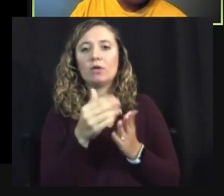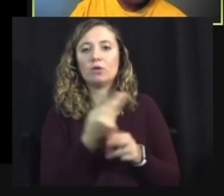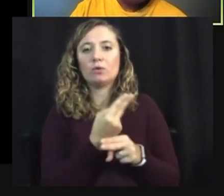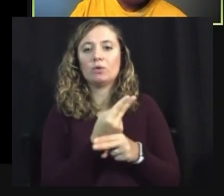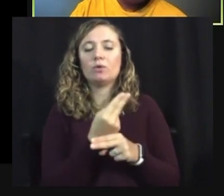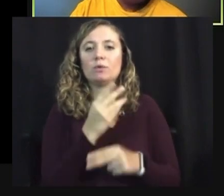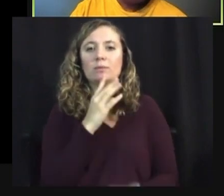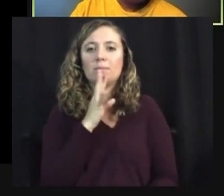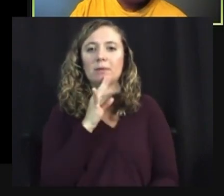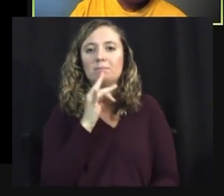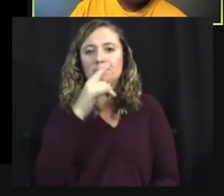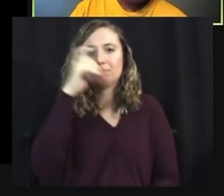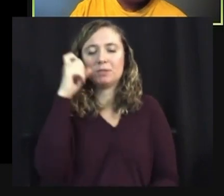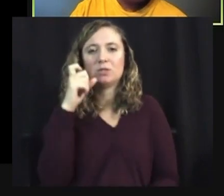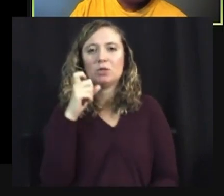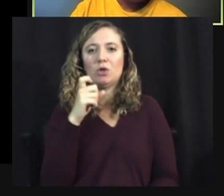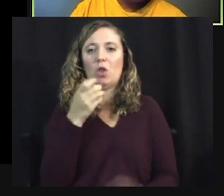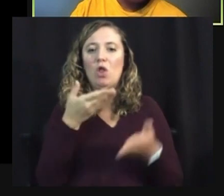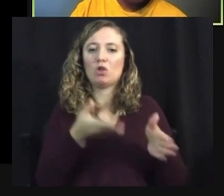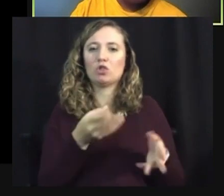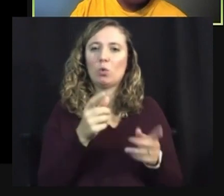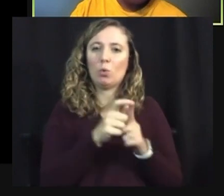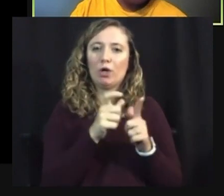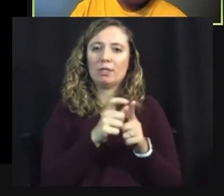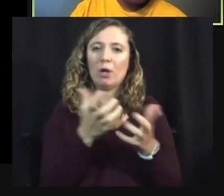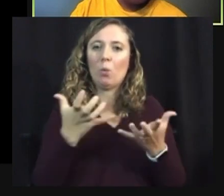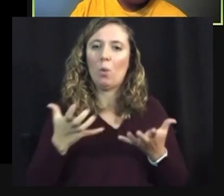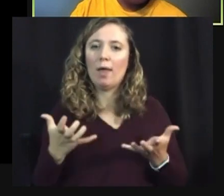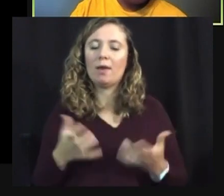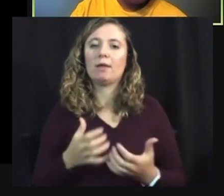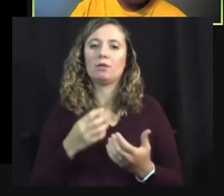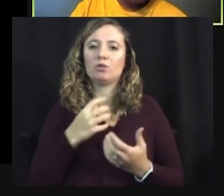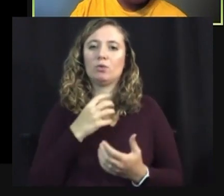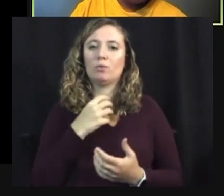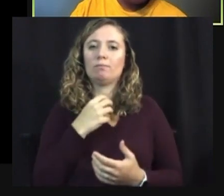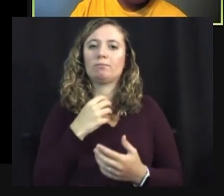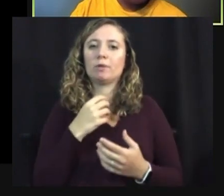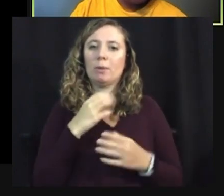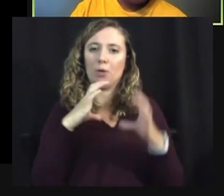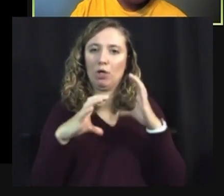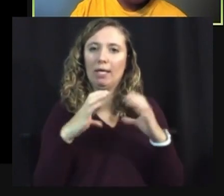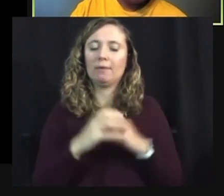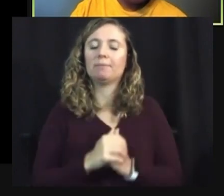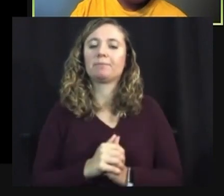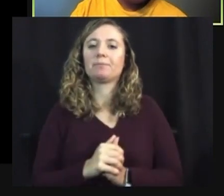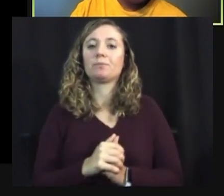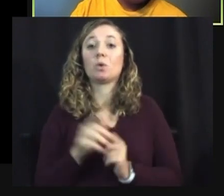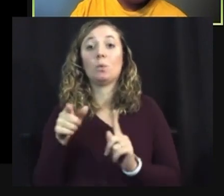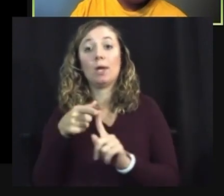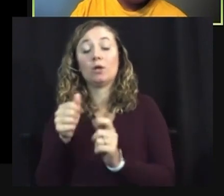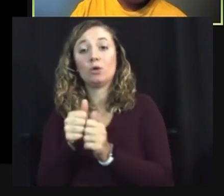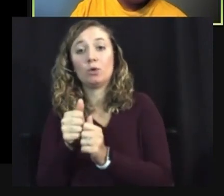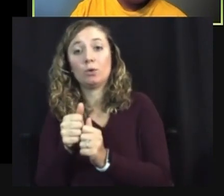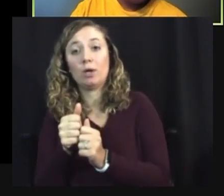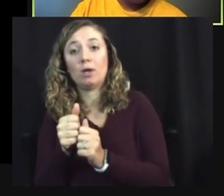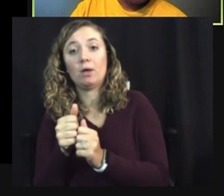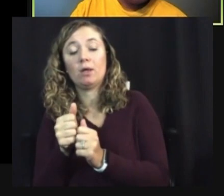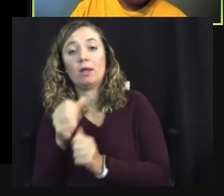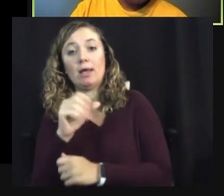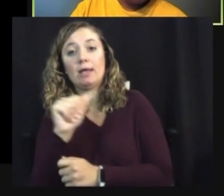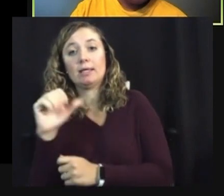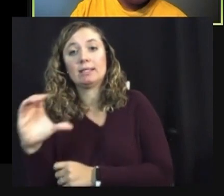out. On the contrary, whenever I am using AAC, it's what I mean to say, and I